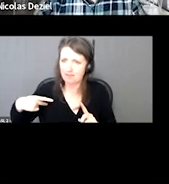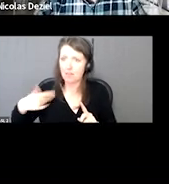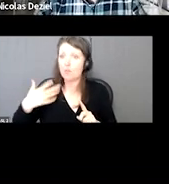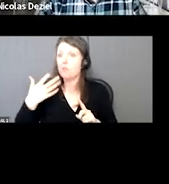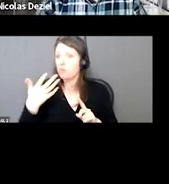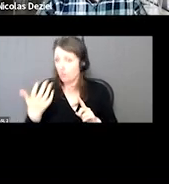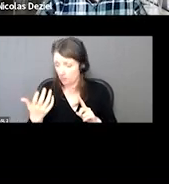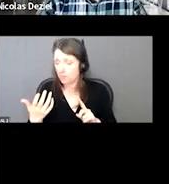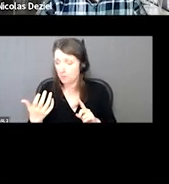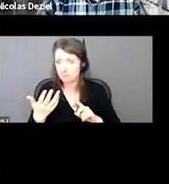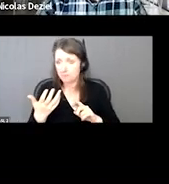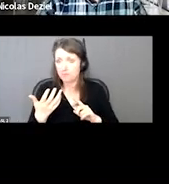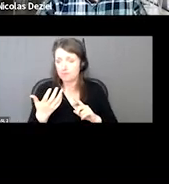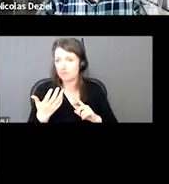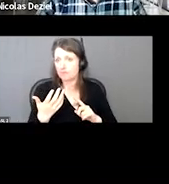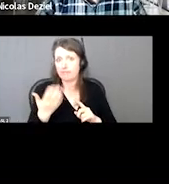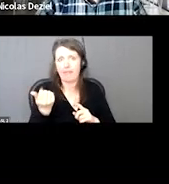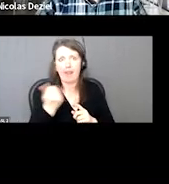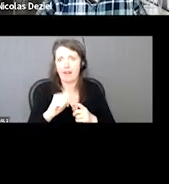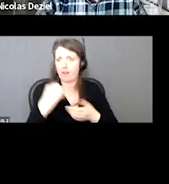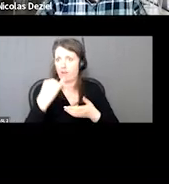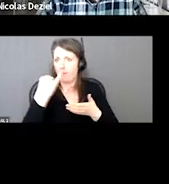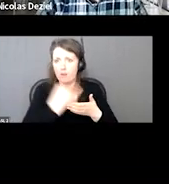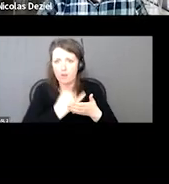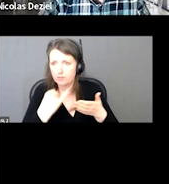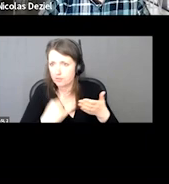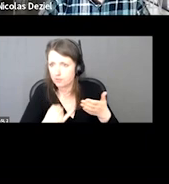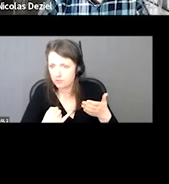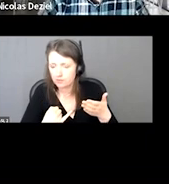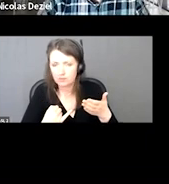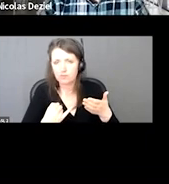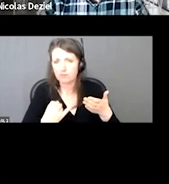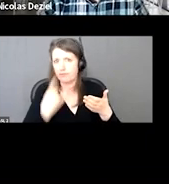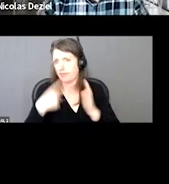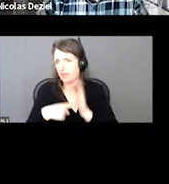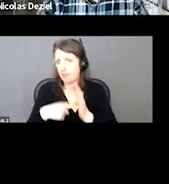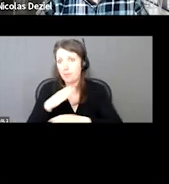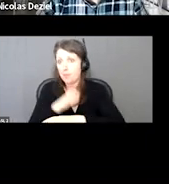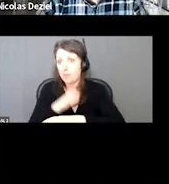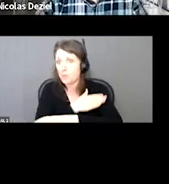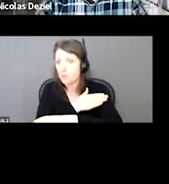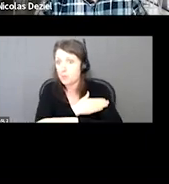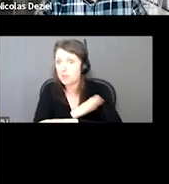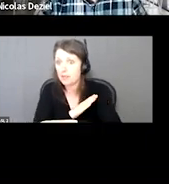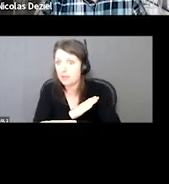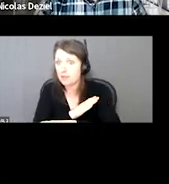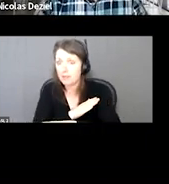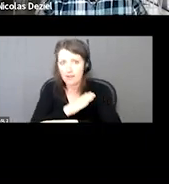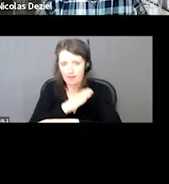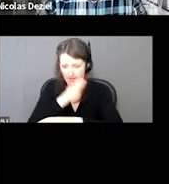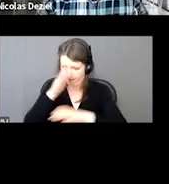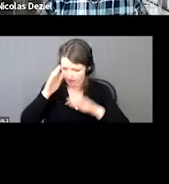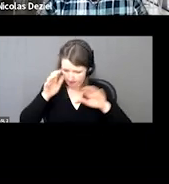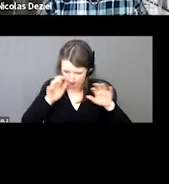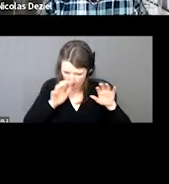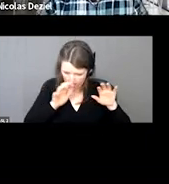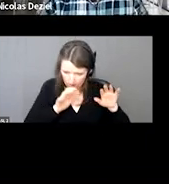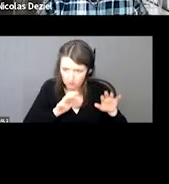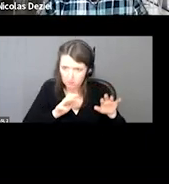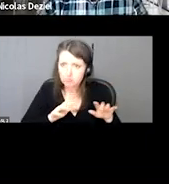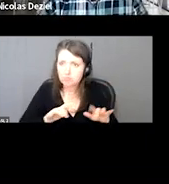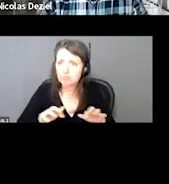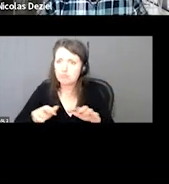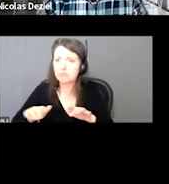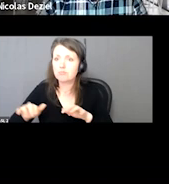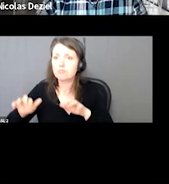any sort of artistic works, has copyright protection at conception. As soon as I write the melody on the piano, I do